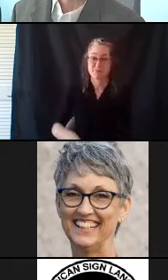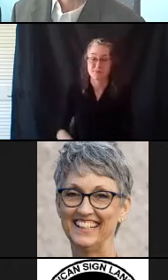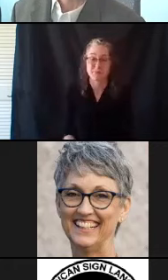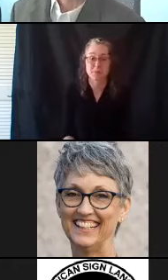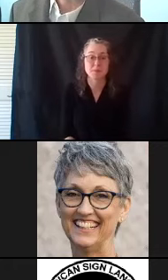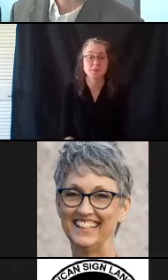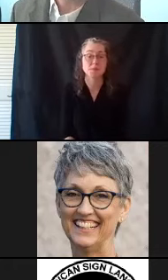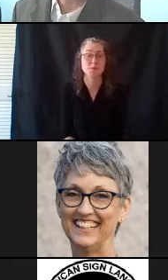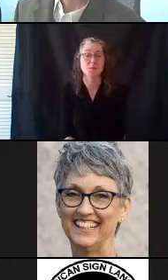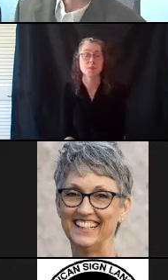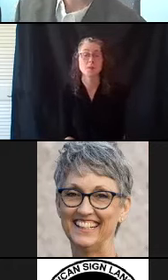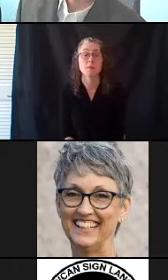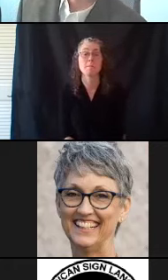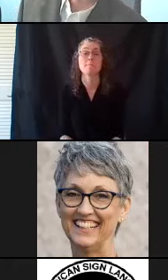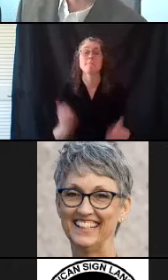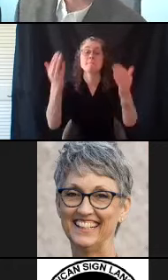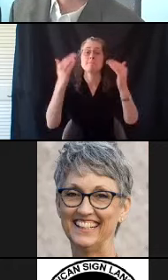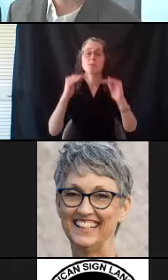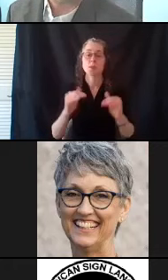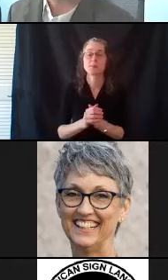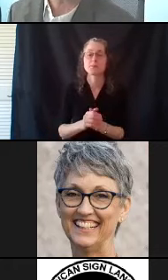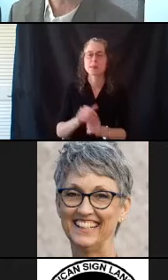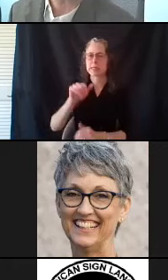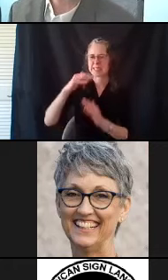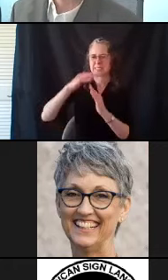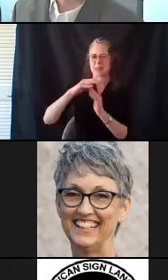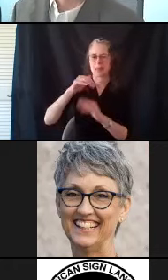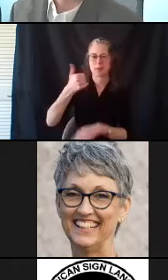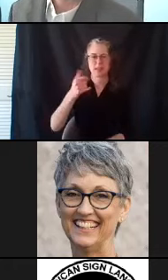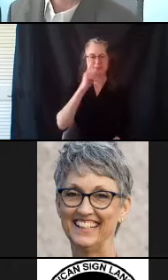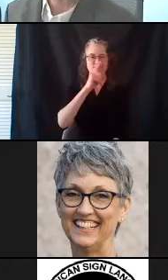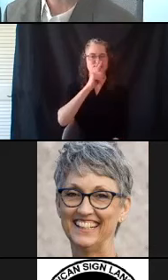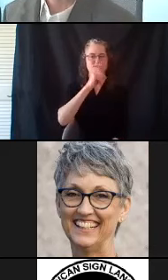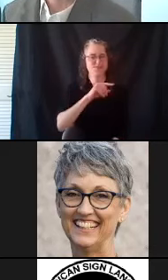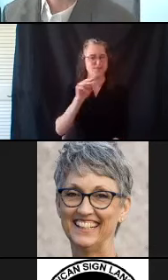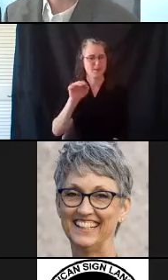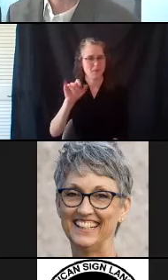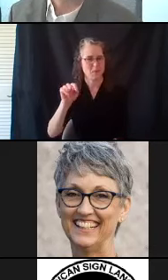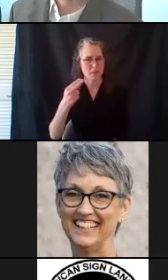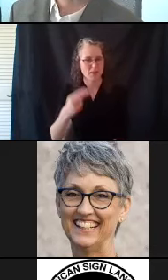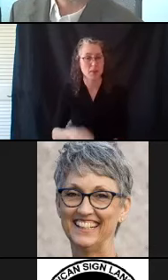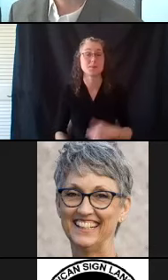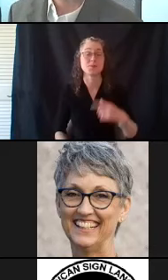Next. So the top 10 myths that we'll dispel. First of all, the myth is that only a small percentage of